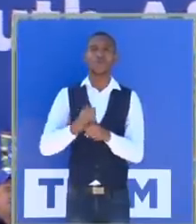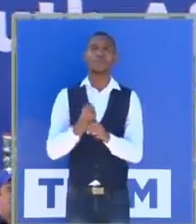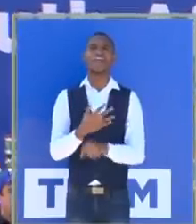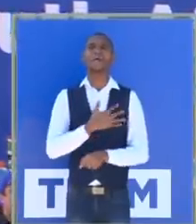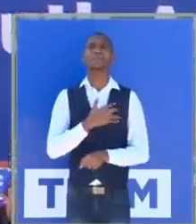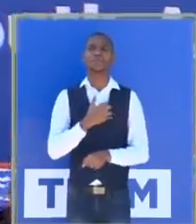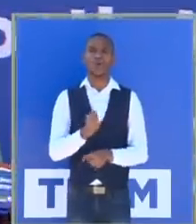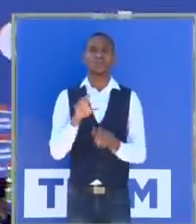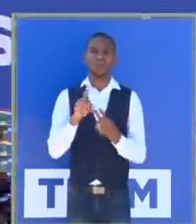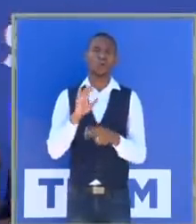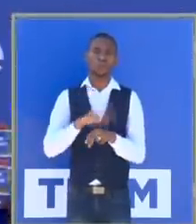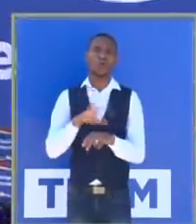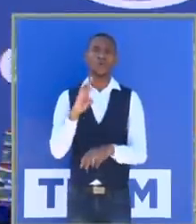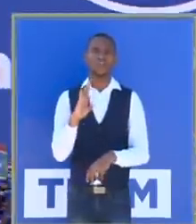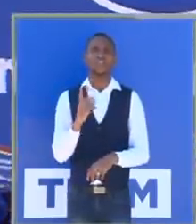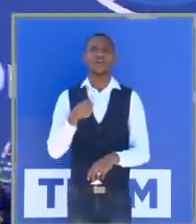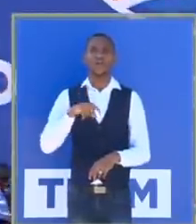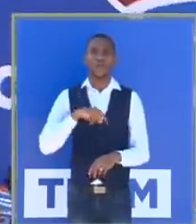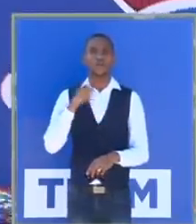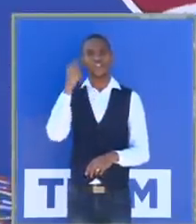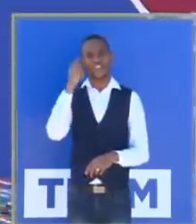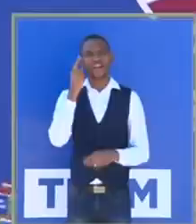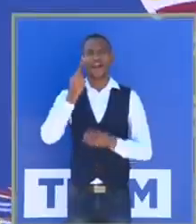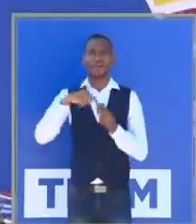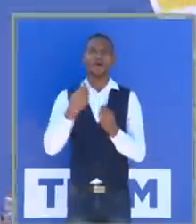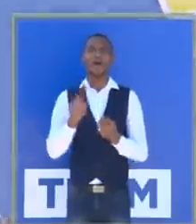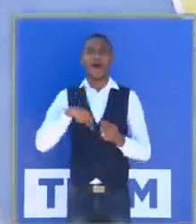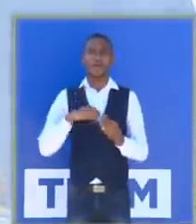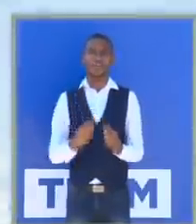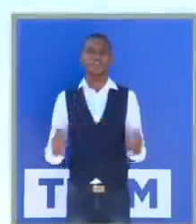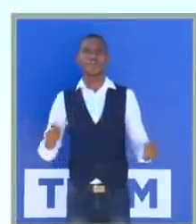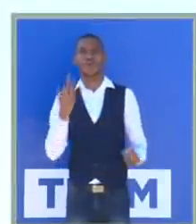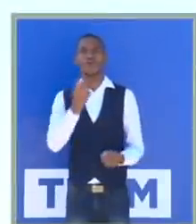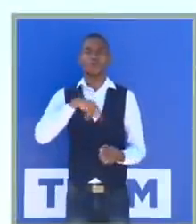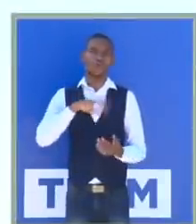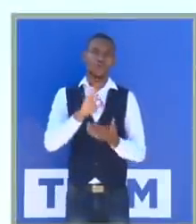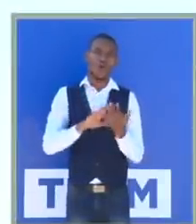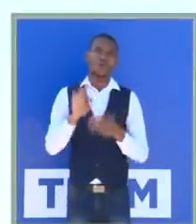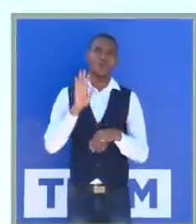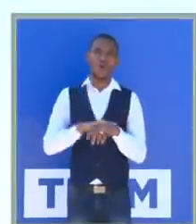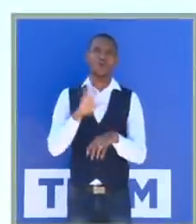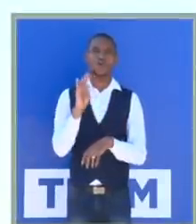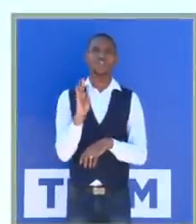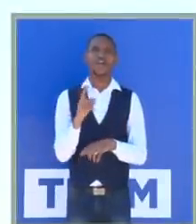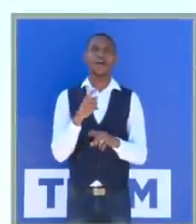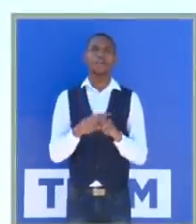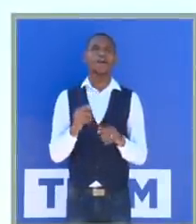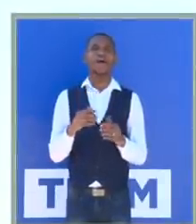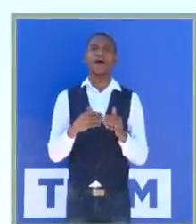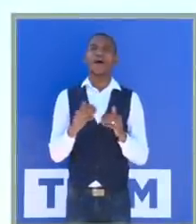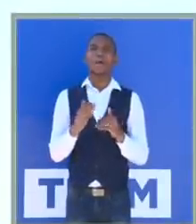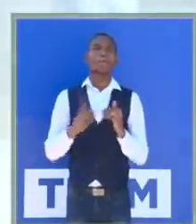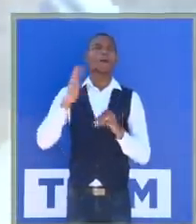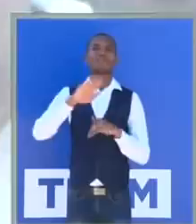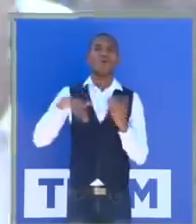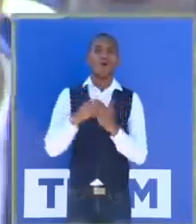brave choice on Wednesday. We want to think about our children when we vote on Wednesday. But above all,